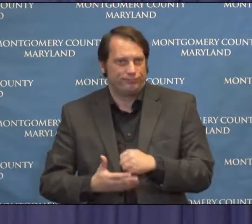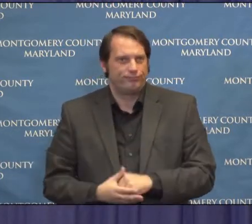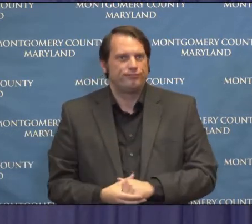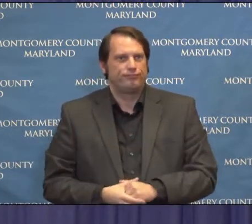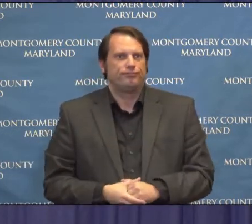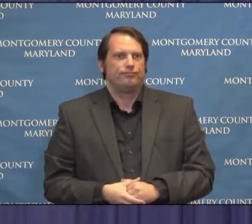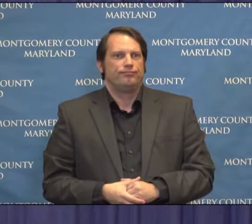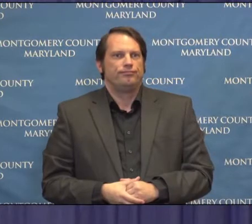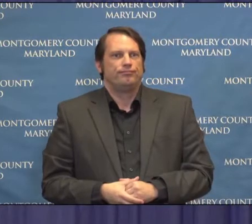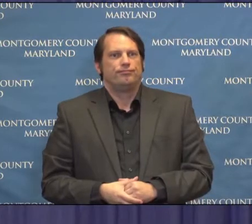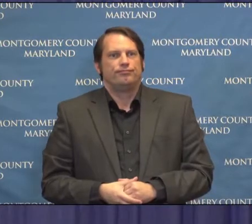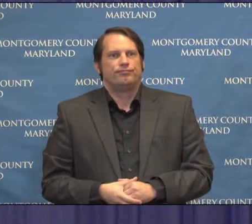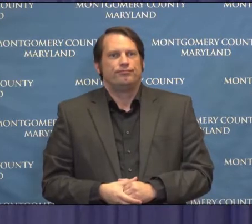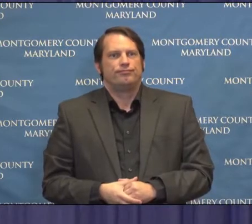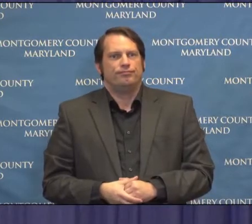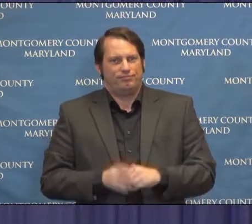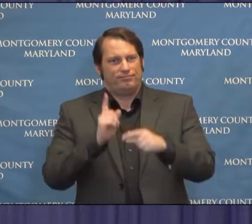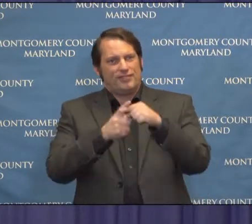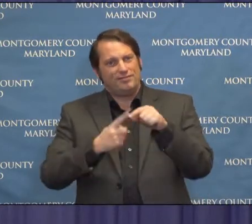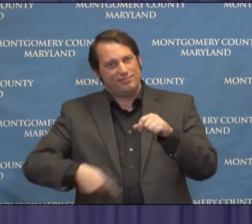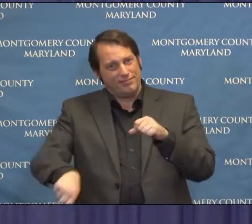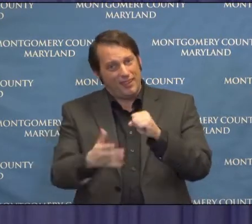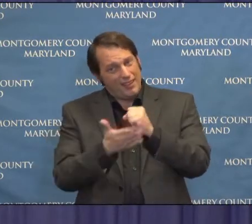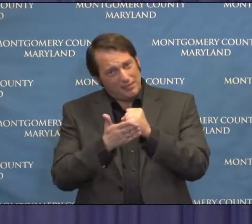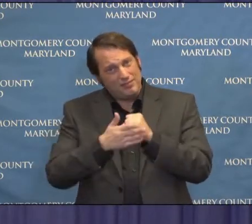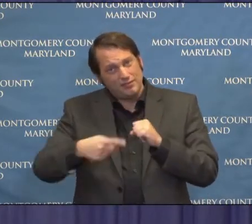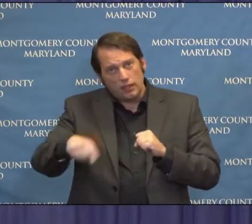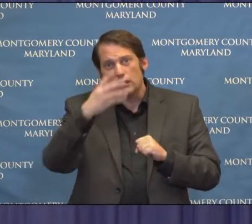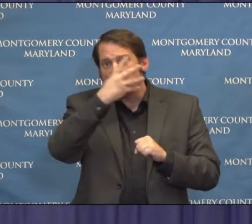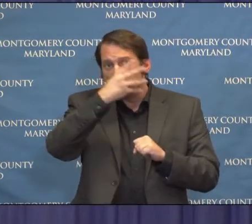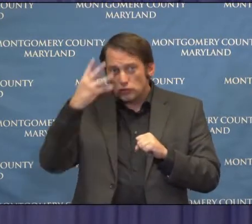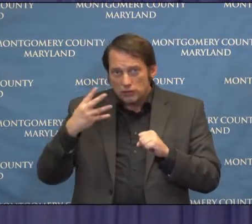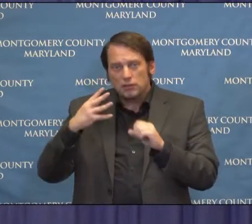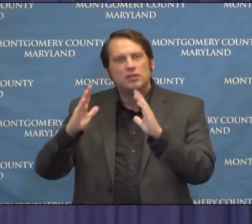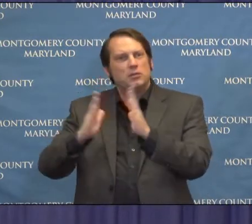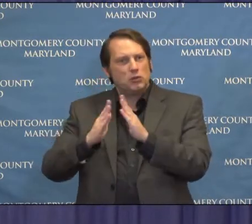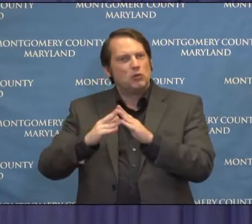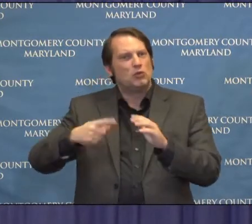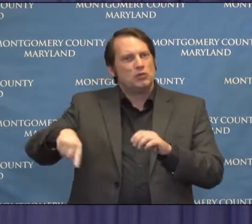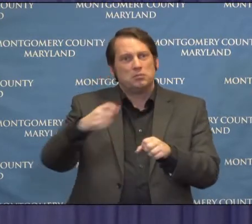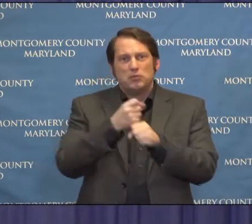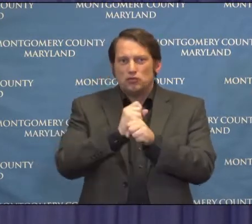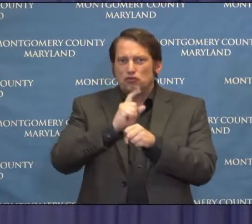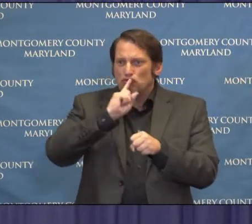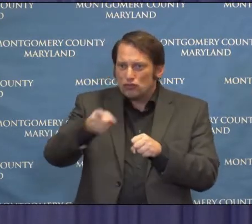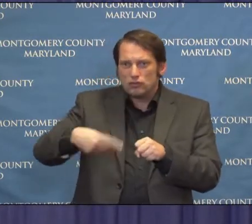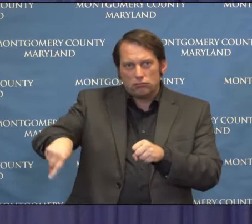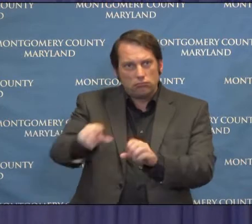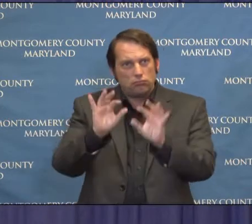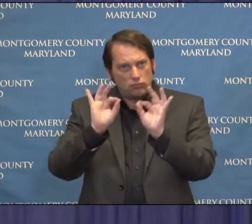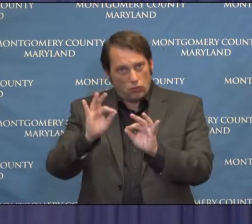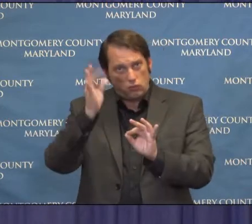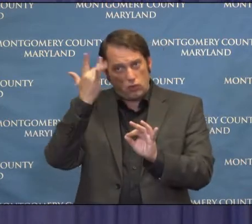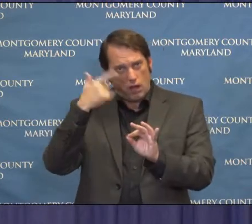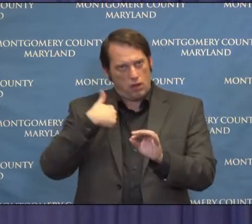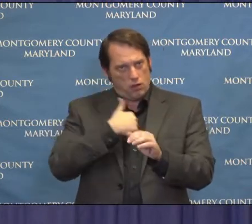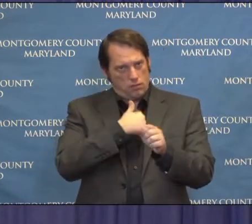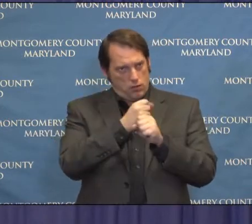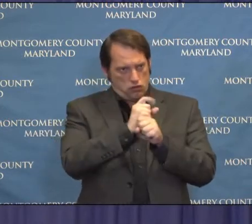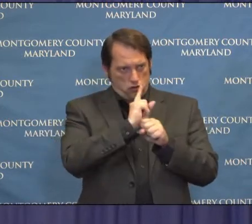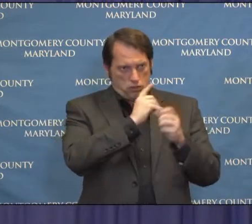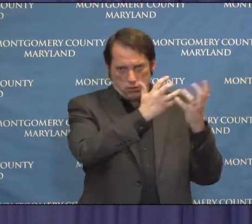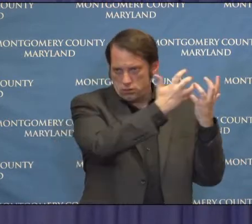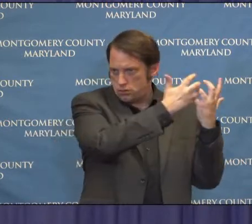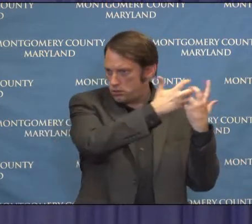County business, Montgomery County landlords. It's all part of a package that's gonna help us recover. Thank